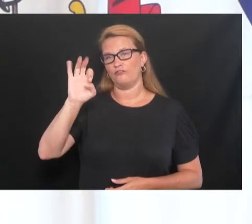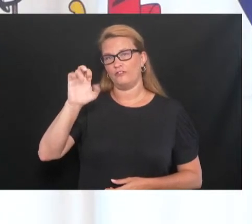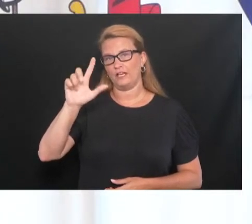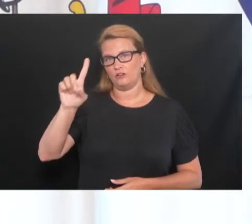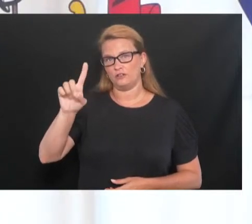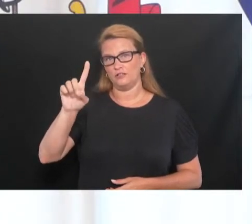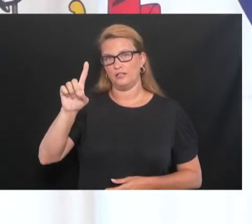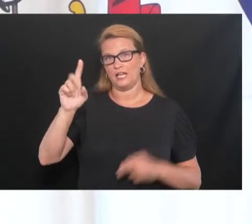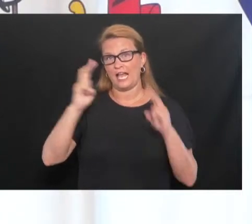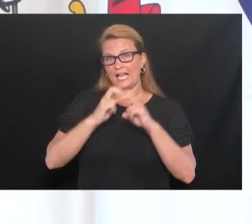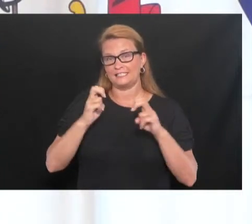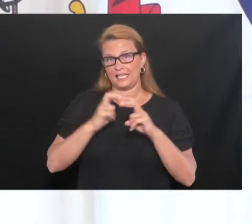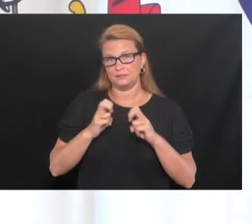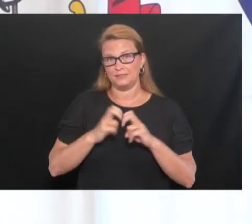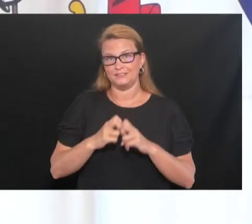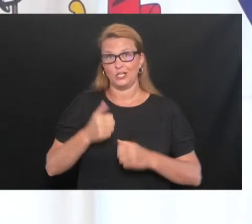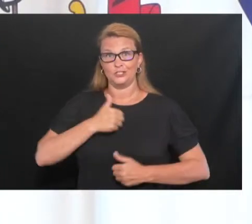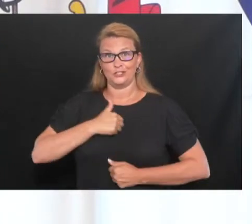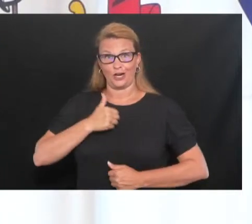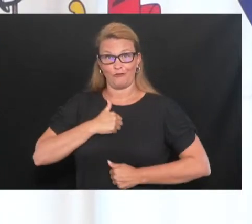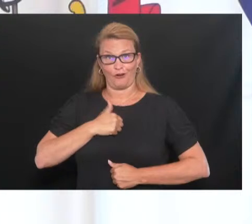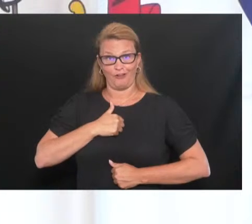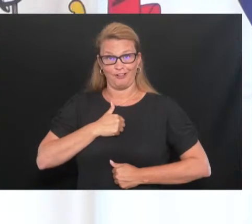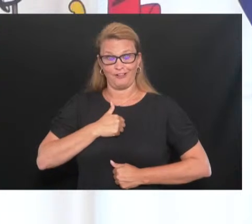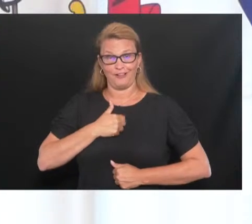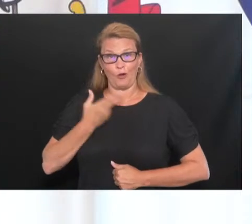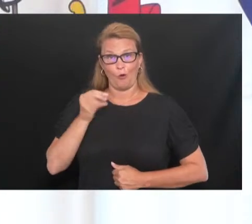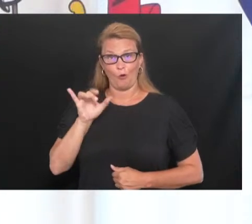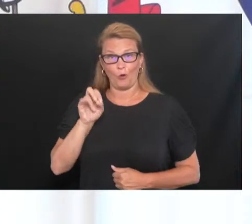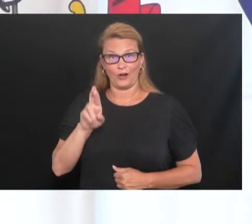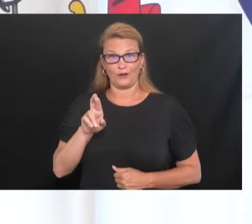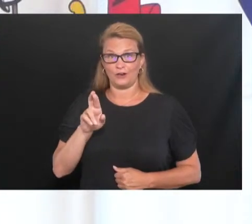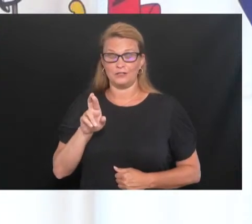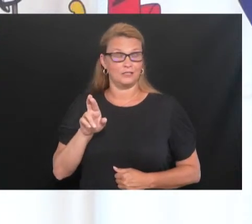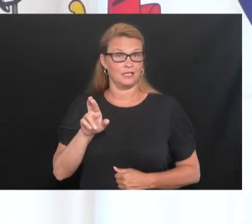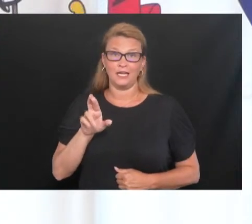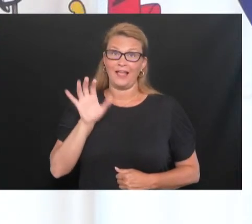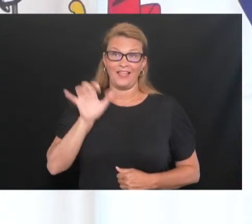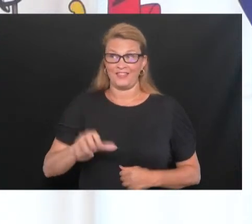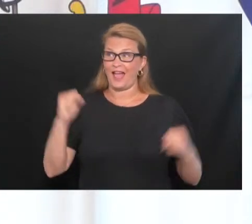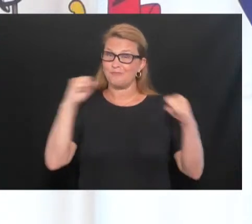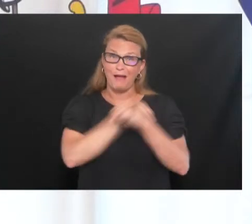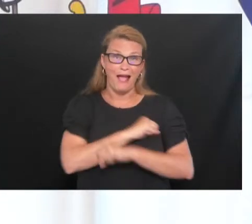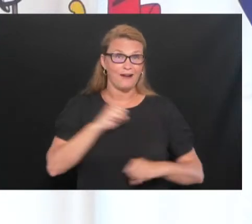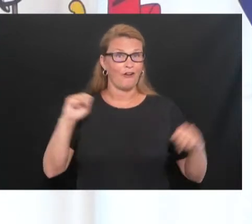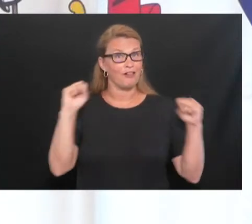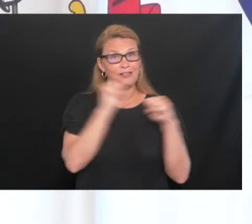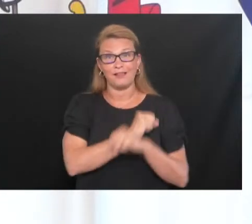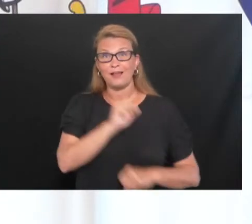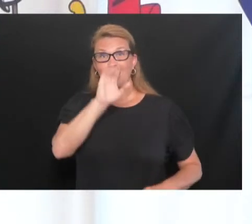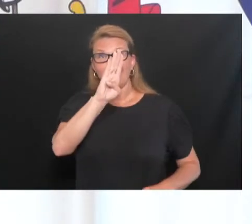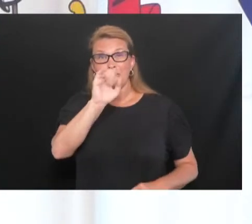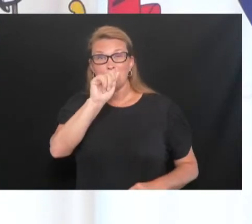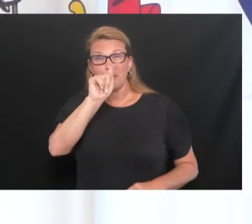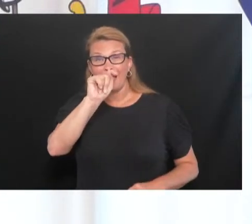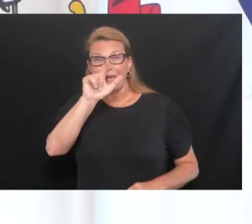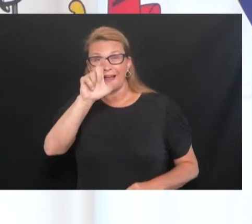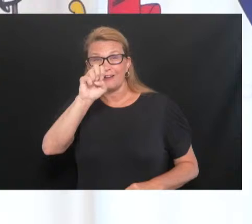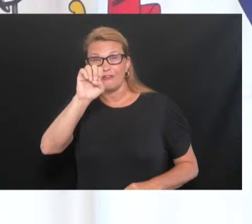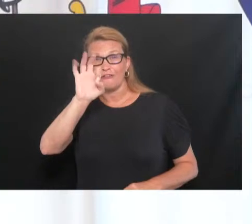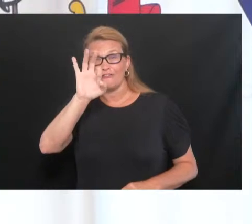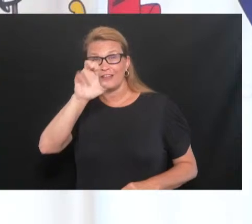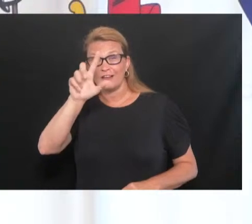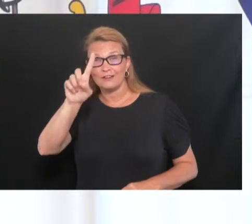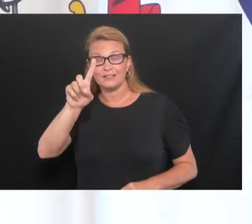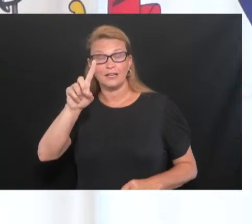part came from the general, because basically that's what we're doing. We're doing an assessment of the battlefield,